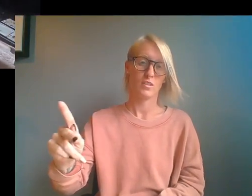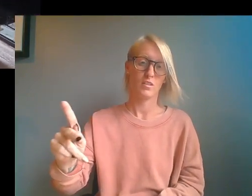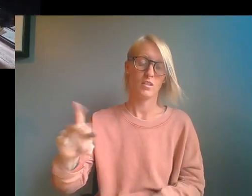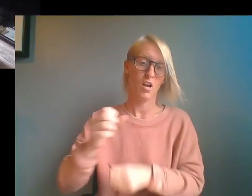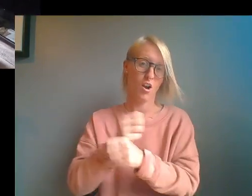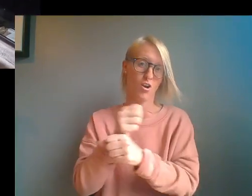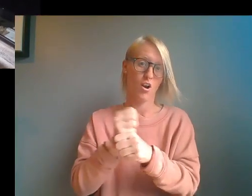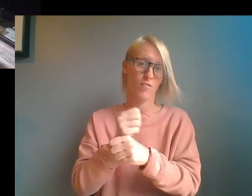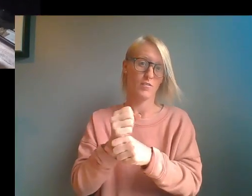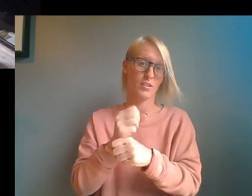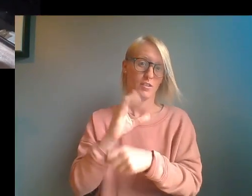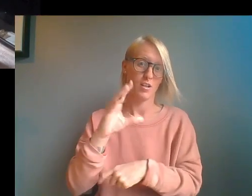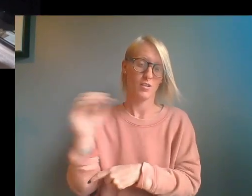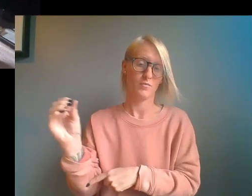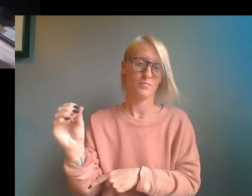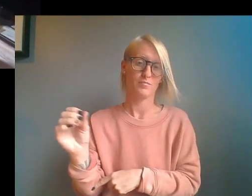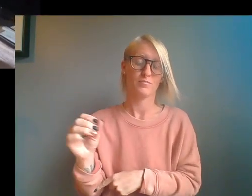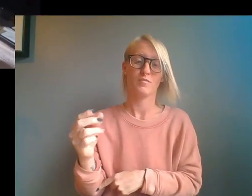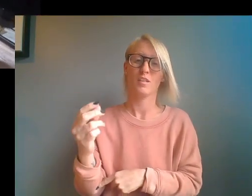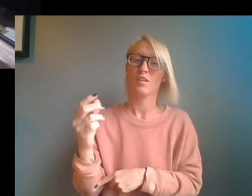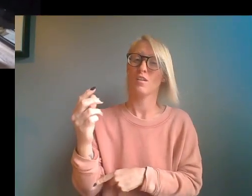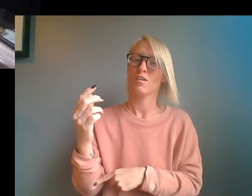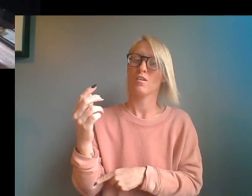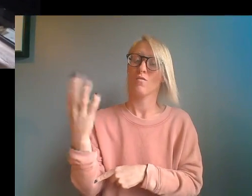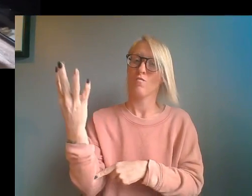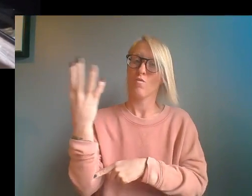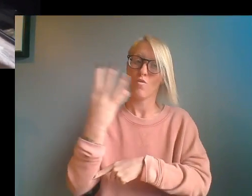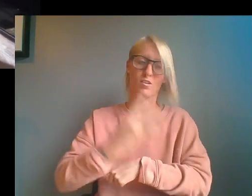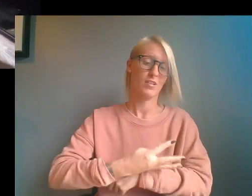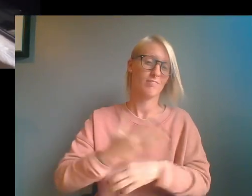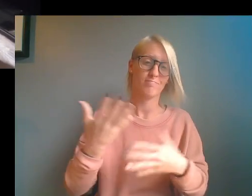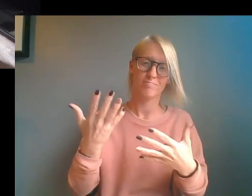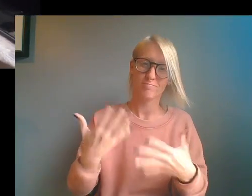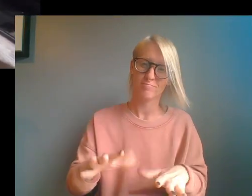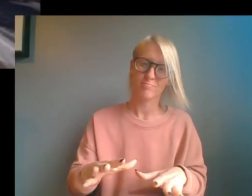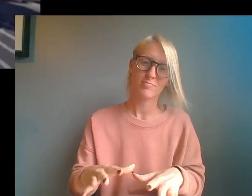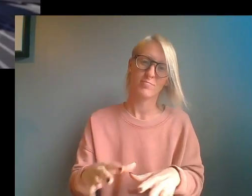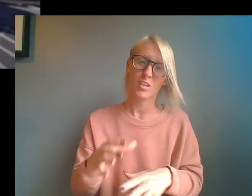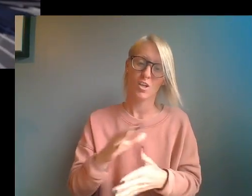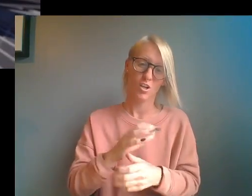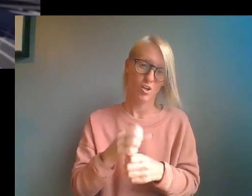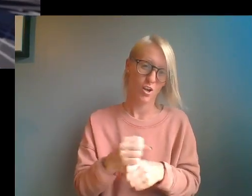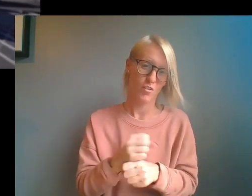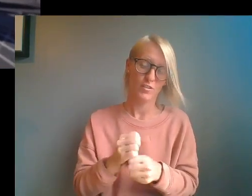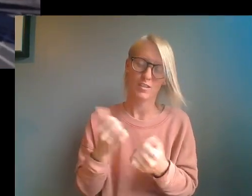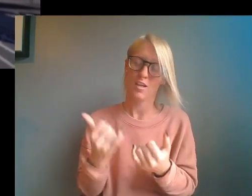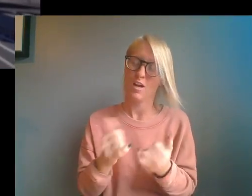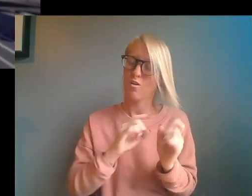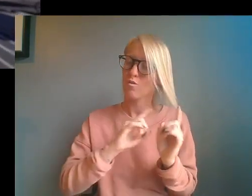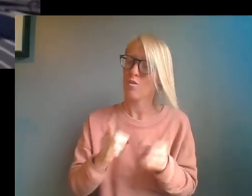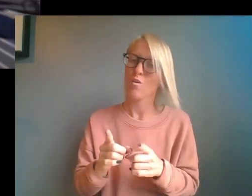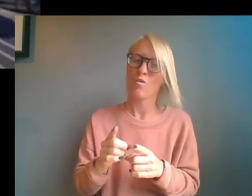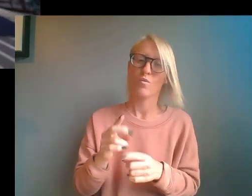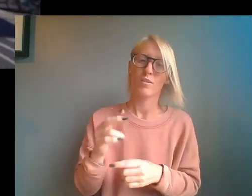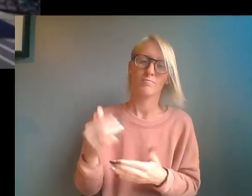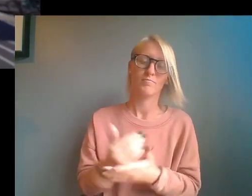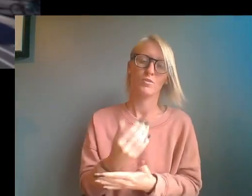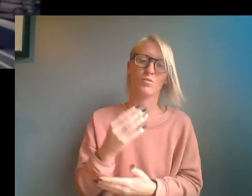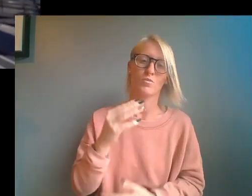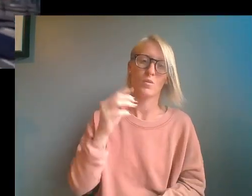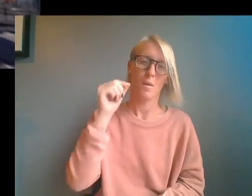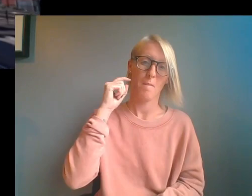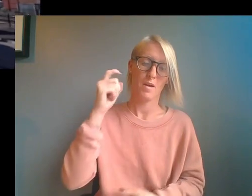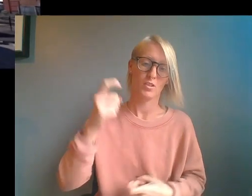Starting day 4, we are leaving Flagstaff, got some coffee, we're on our way to New Mexico. Gotta get our stamp at